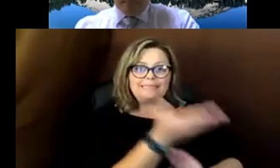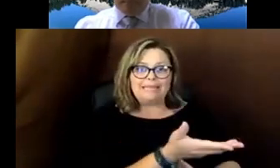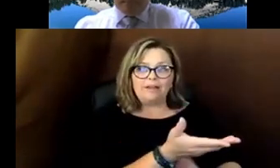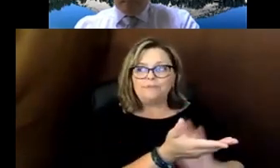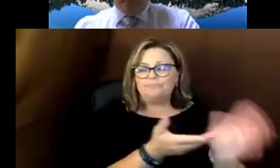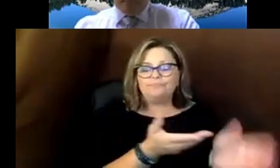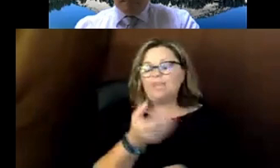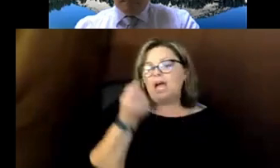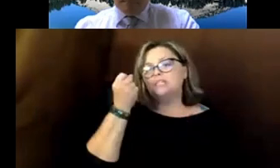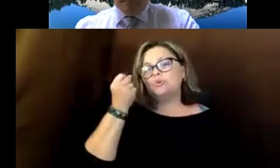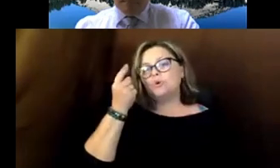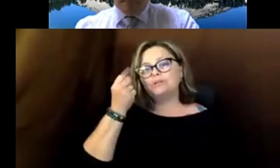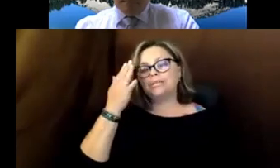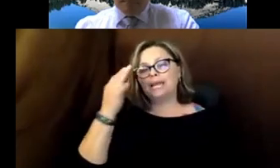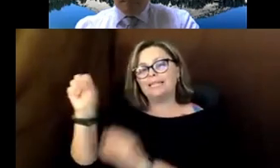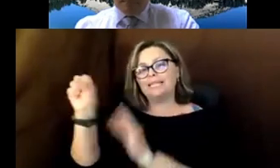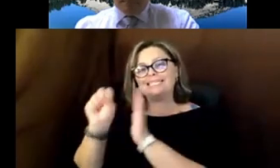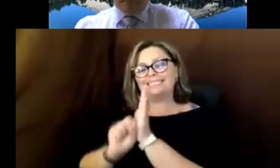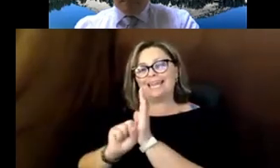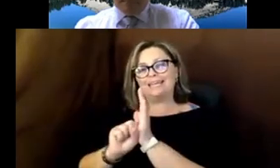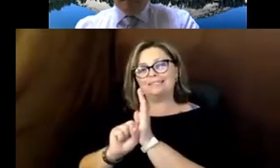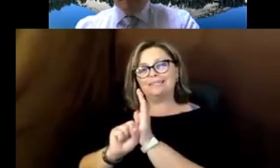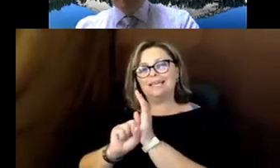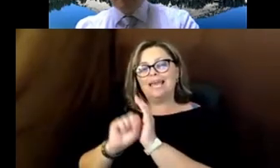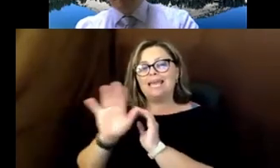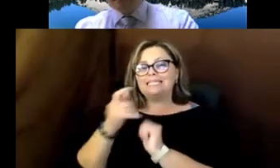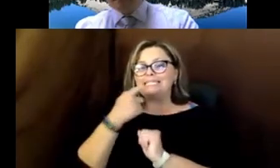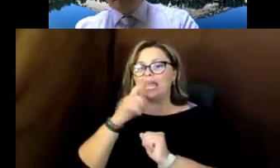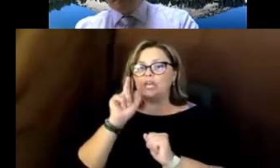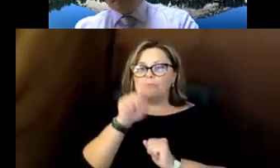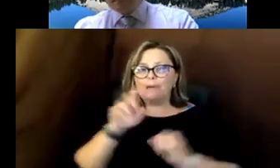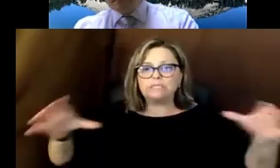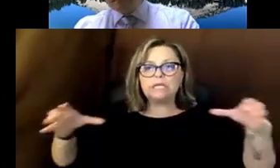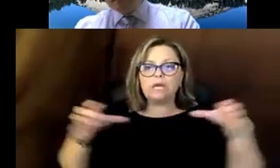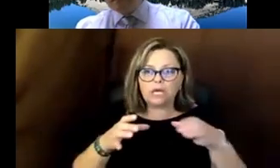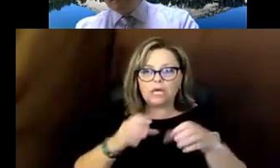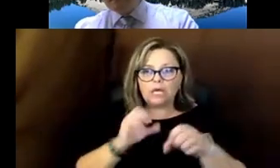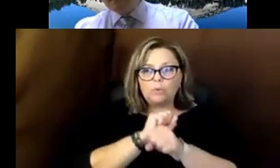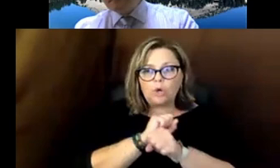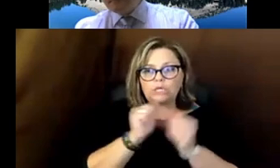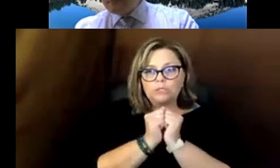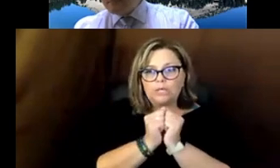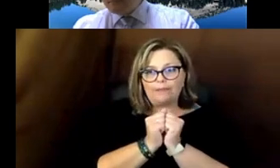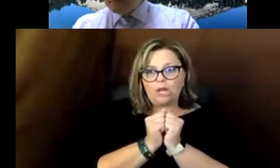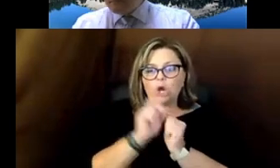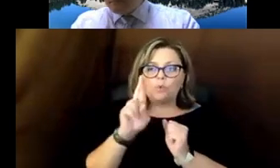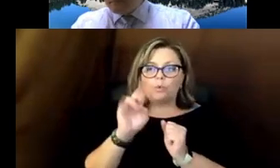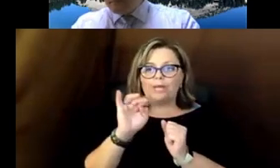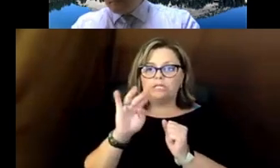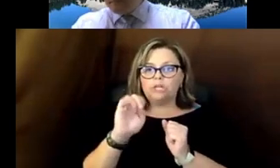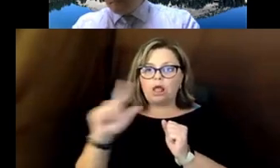forcing this issue of regionalization, but it is being forced by the State Water Quality Control